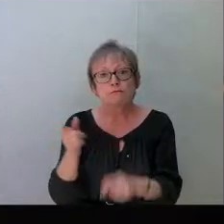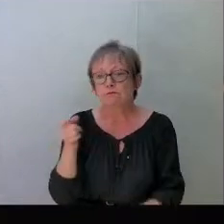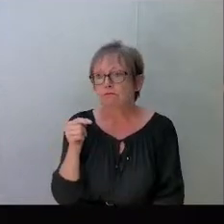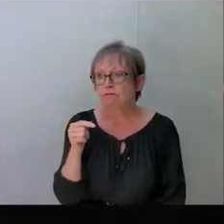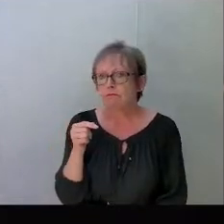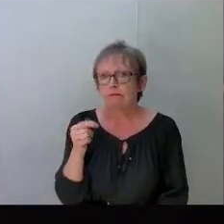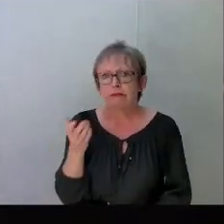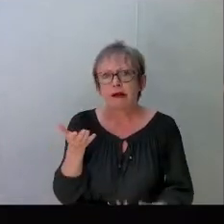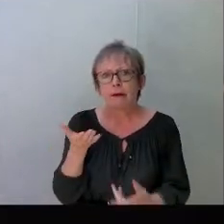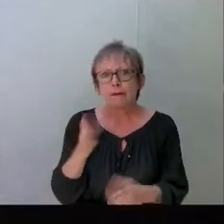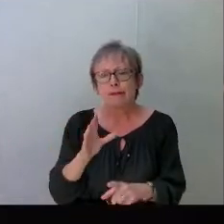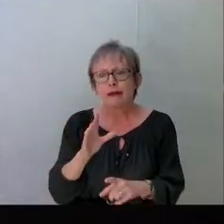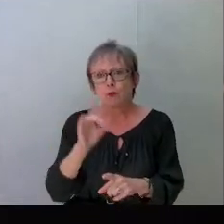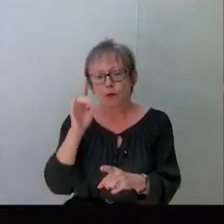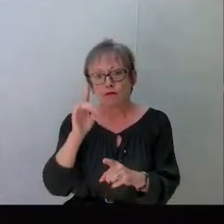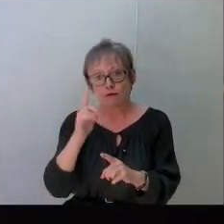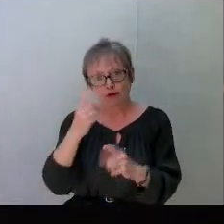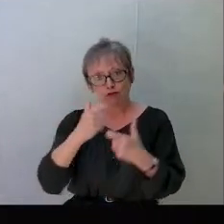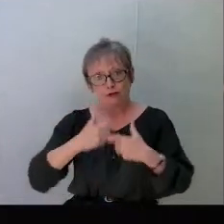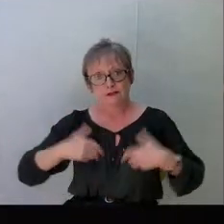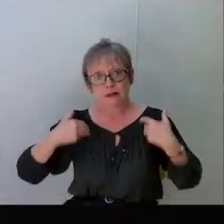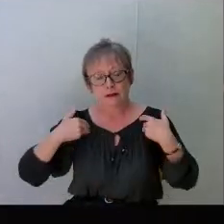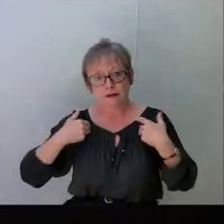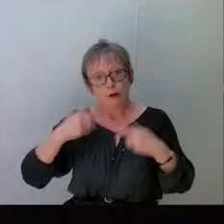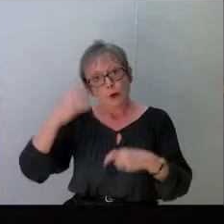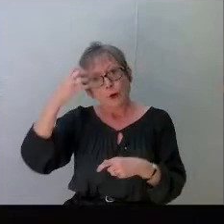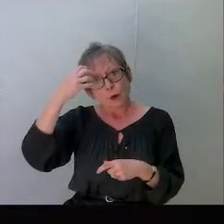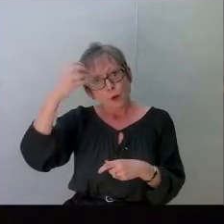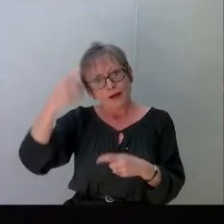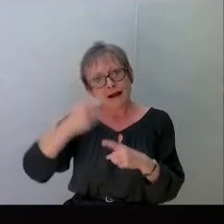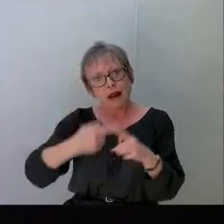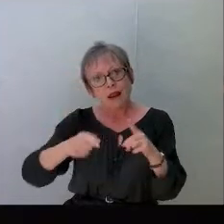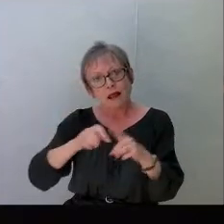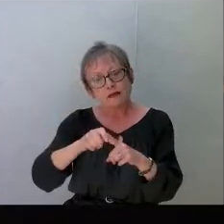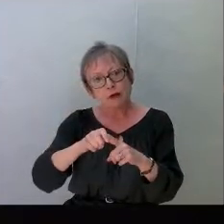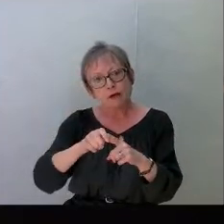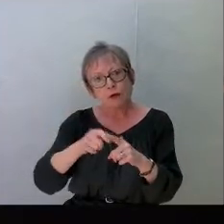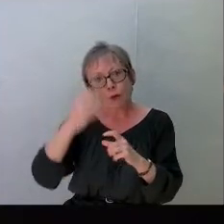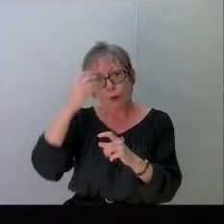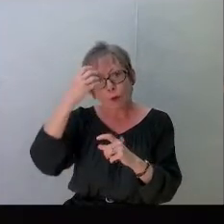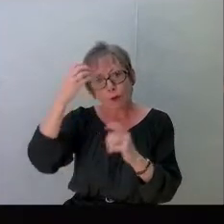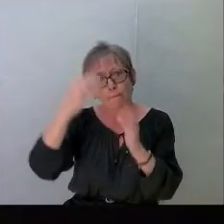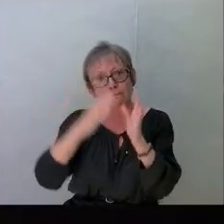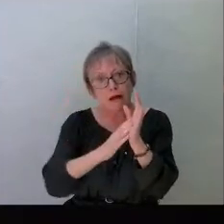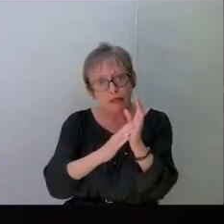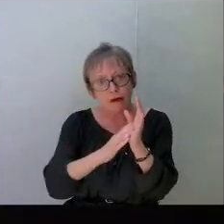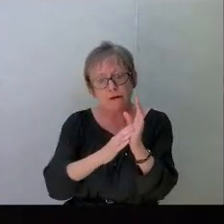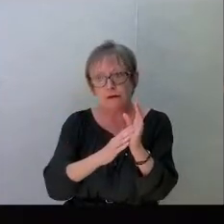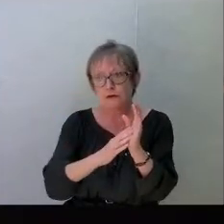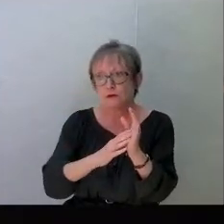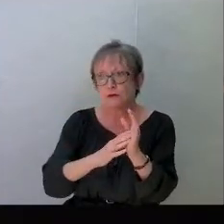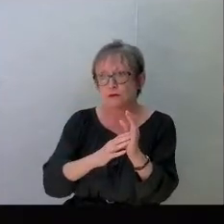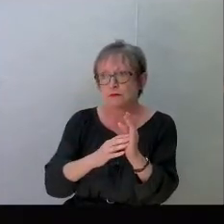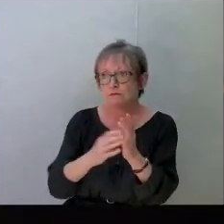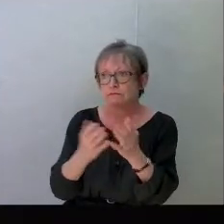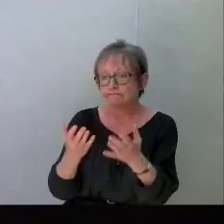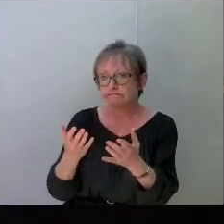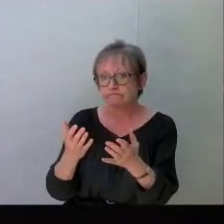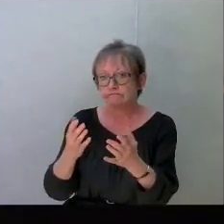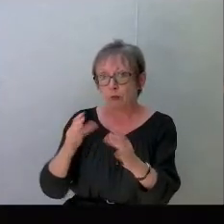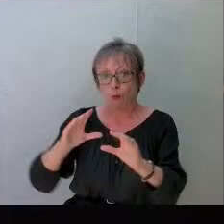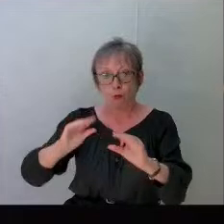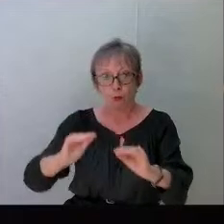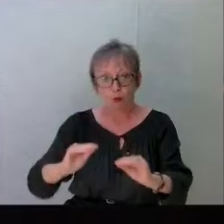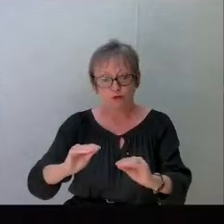Originally, it was wielded by our first Chancellor, Queen Elizabeth, the Queen Mother. So you'll pause at the